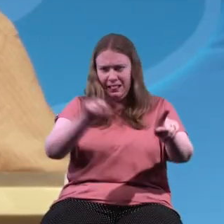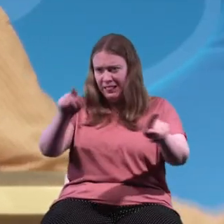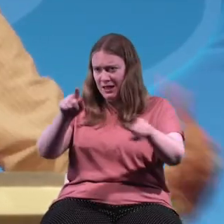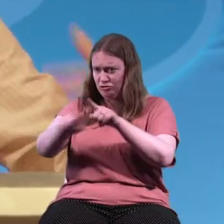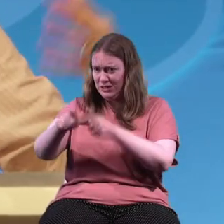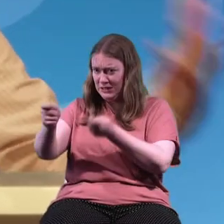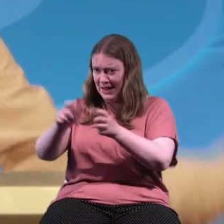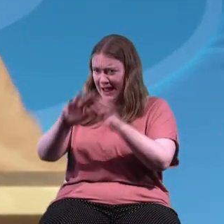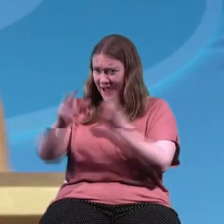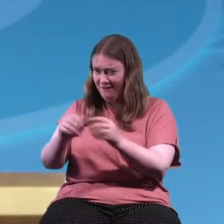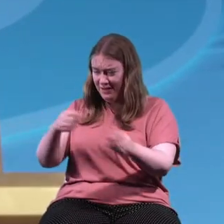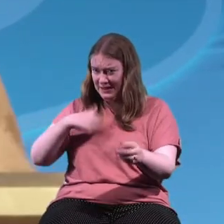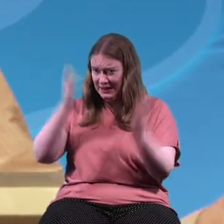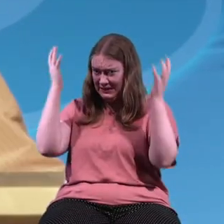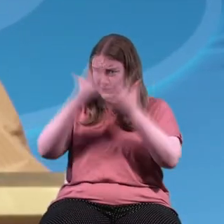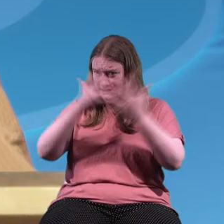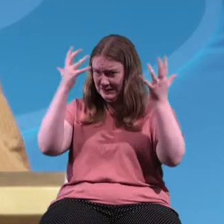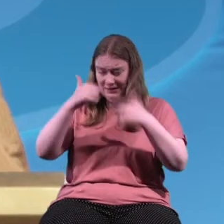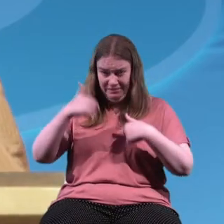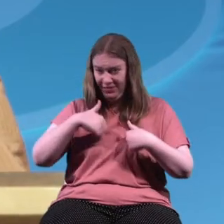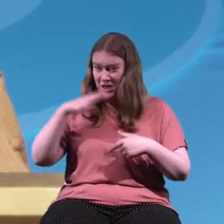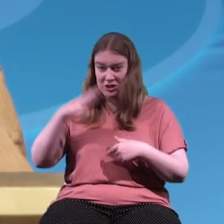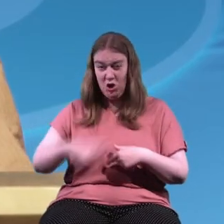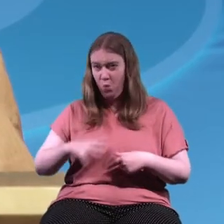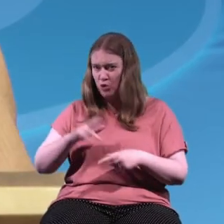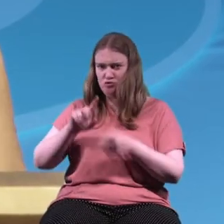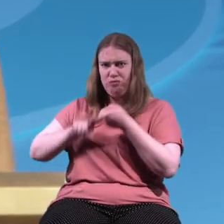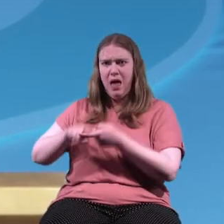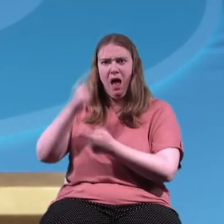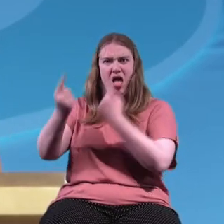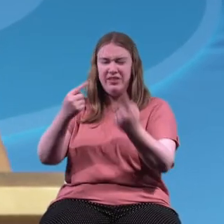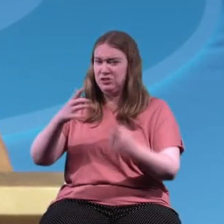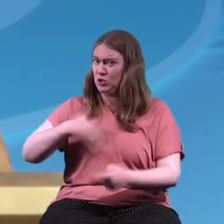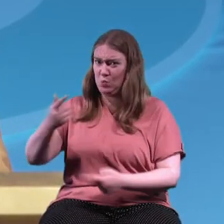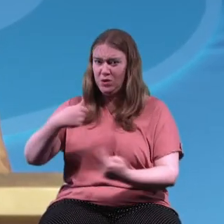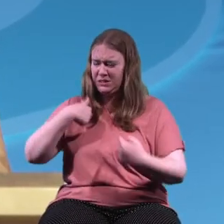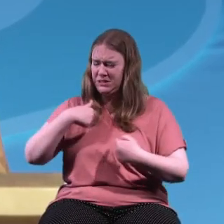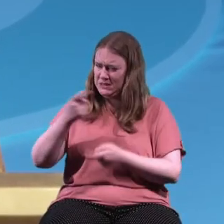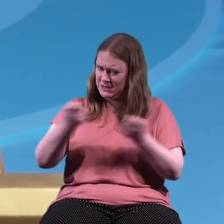together, worrying that he might have to rely on others.